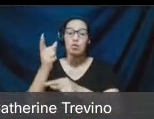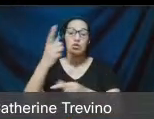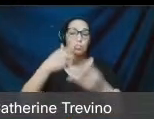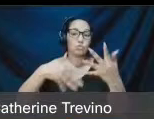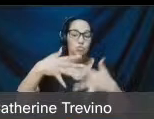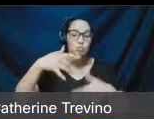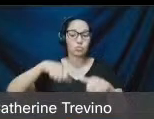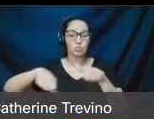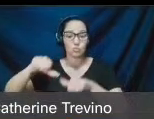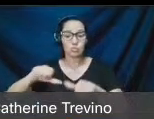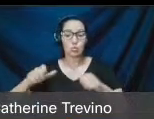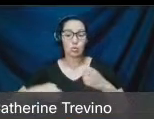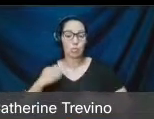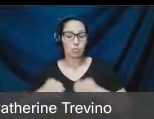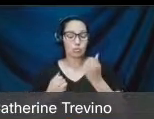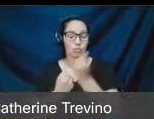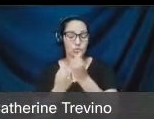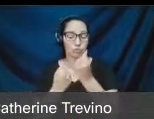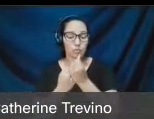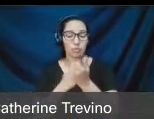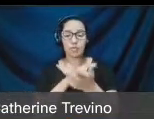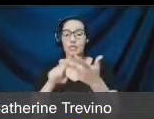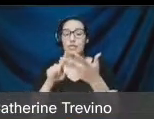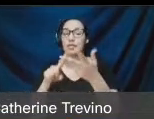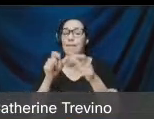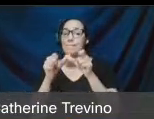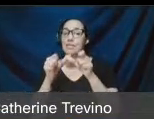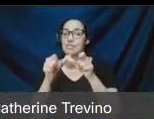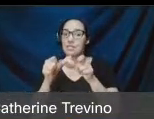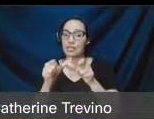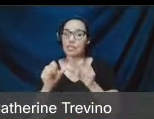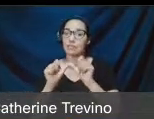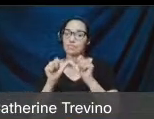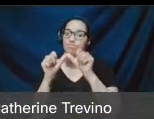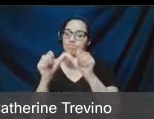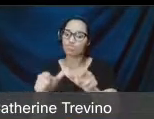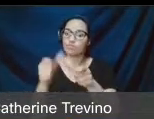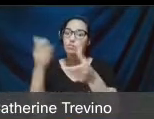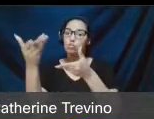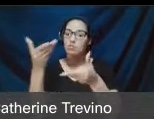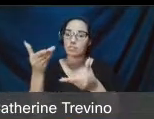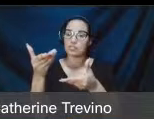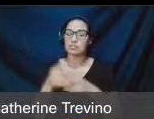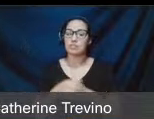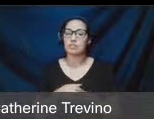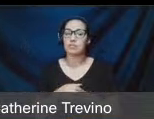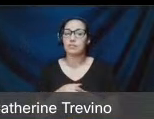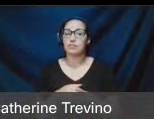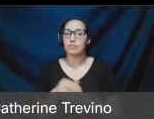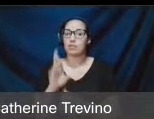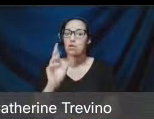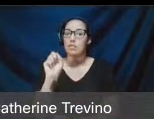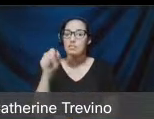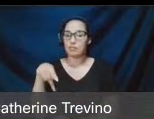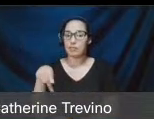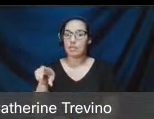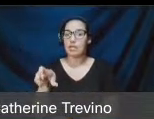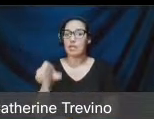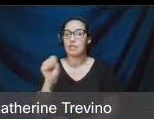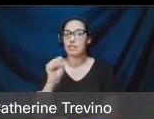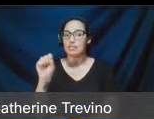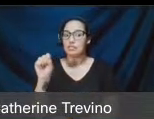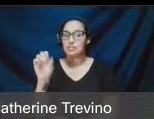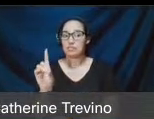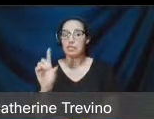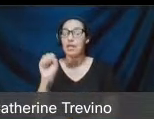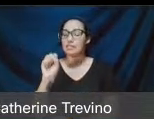behavioral supports, and finally, maintaining a continuity of related services. RSP and SDC teachers will work to provide